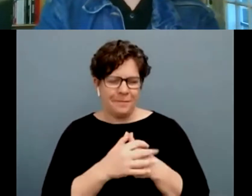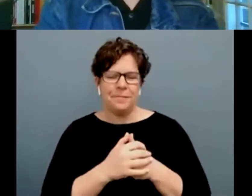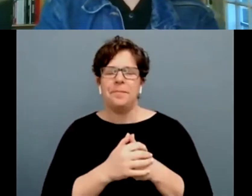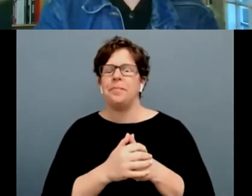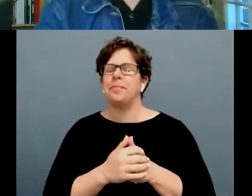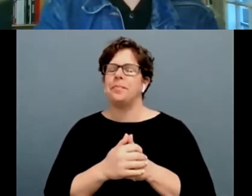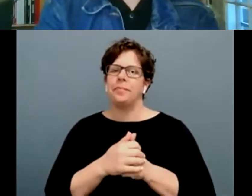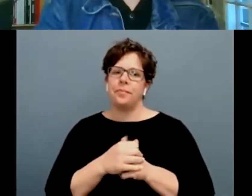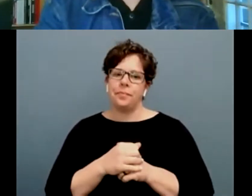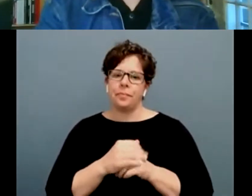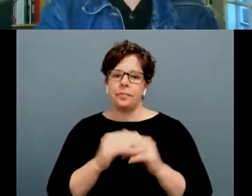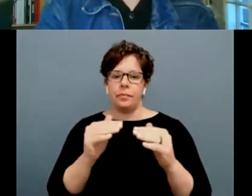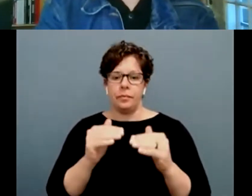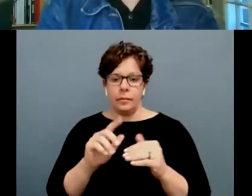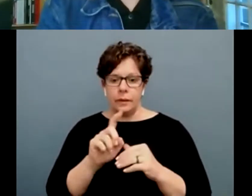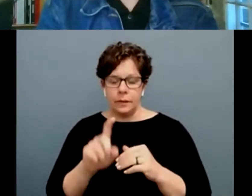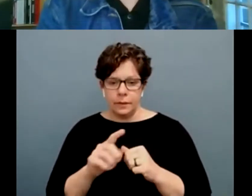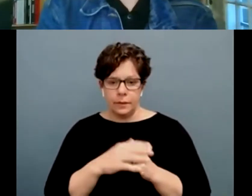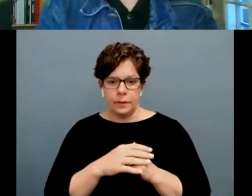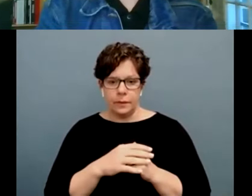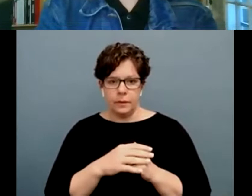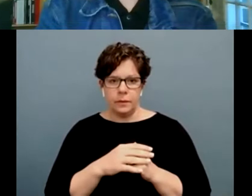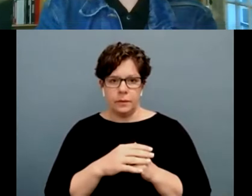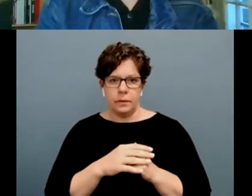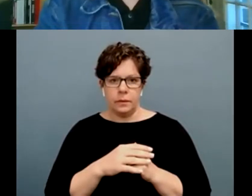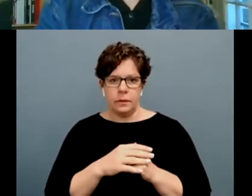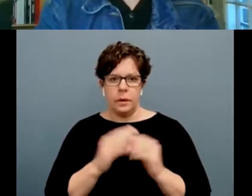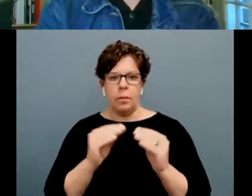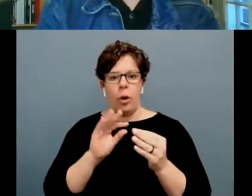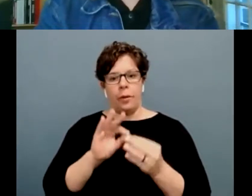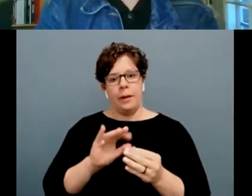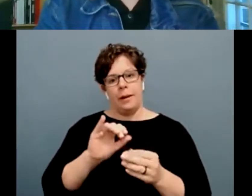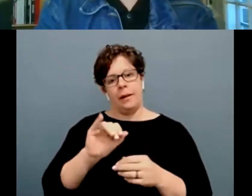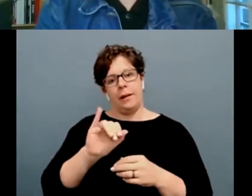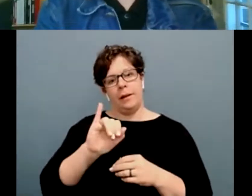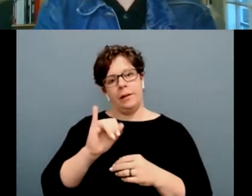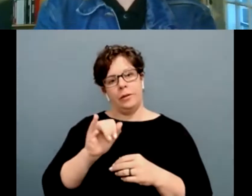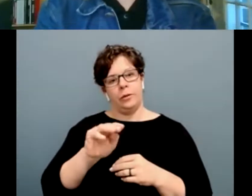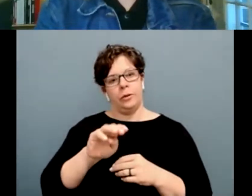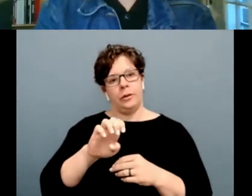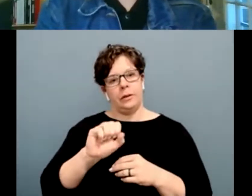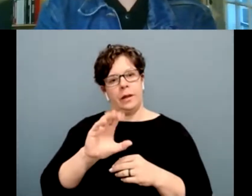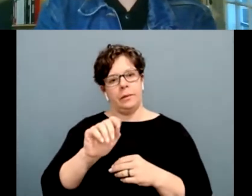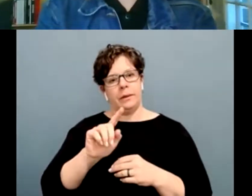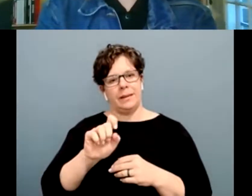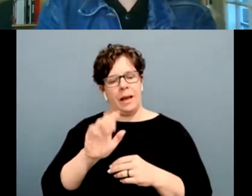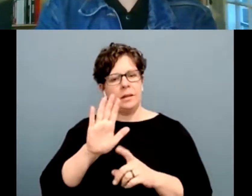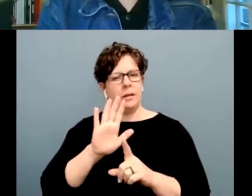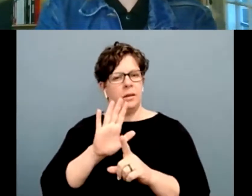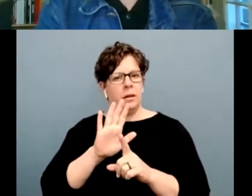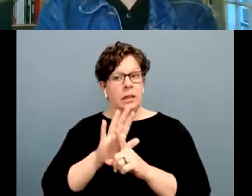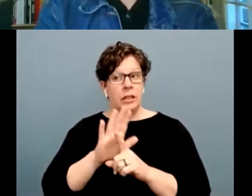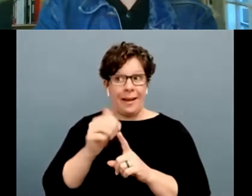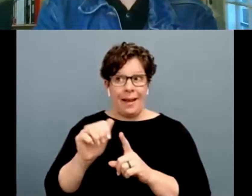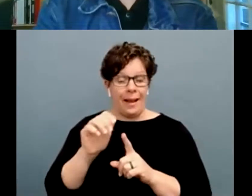Here's a question that's more specific around James Castle. Do we know if he had any artistic mentors or